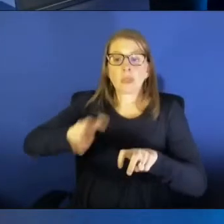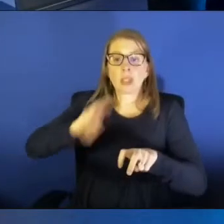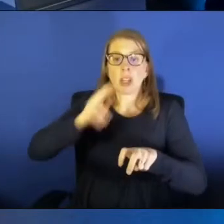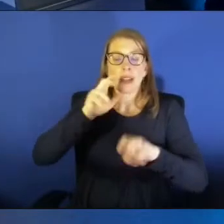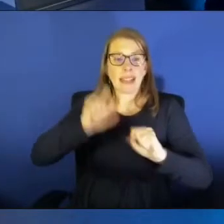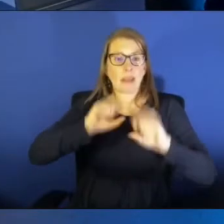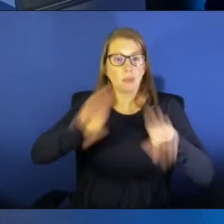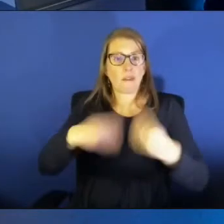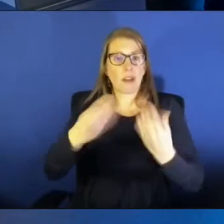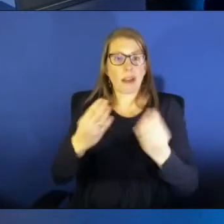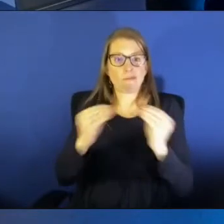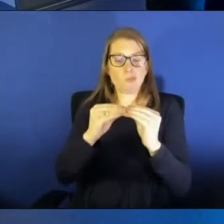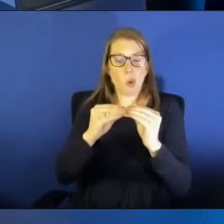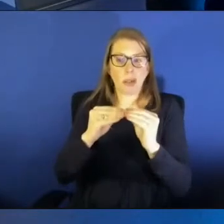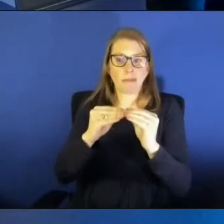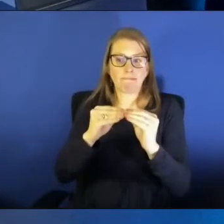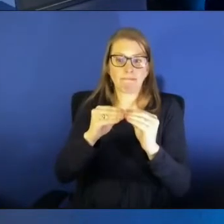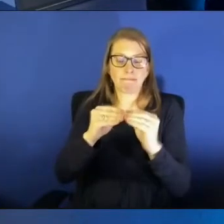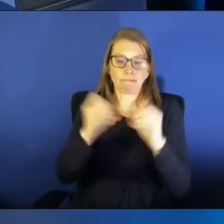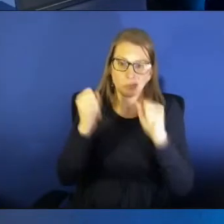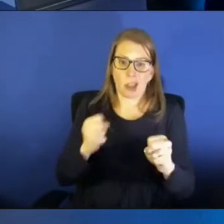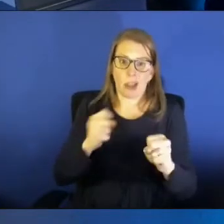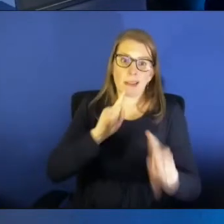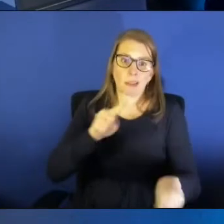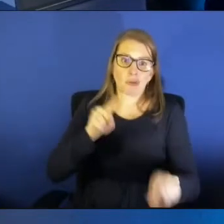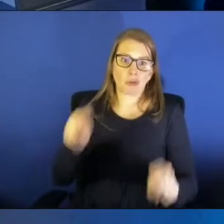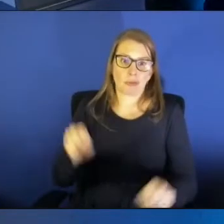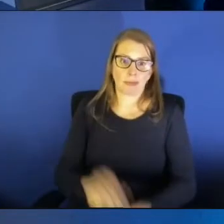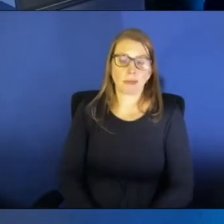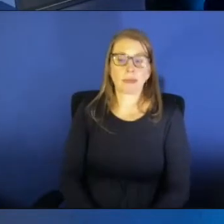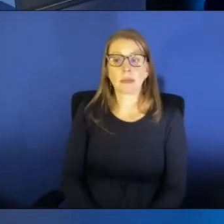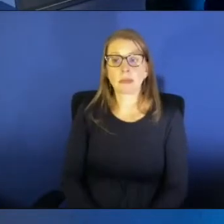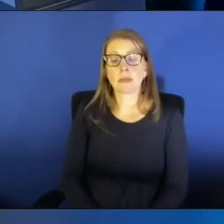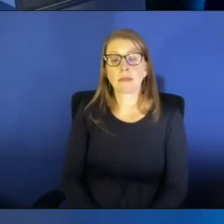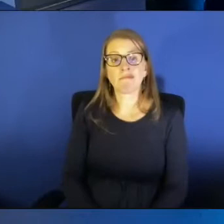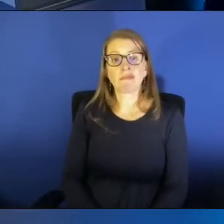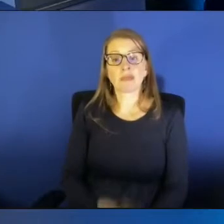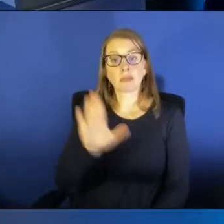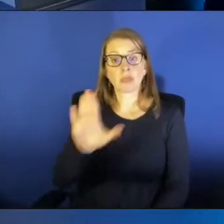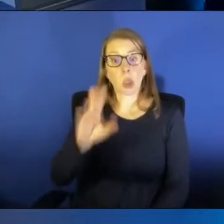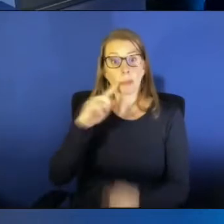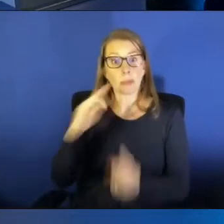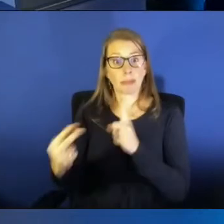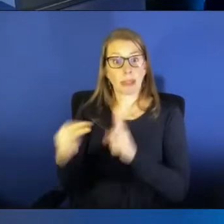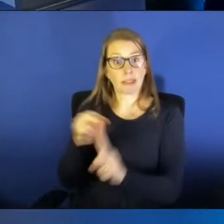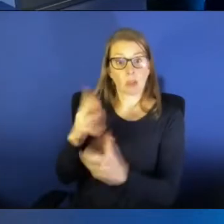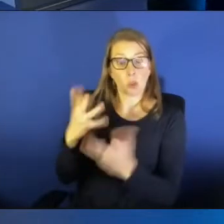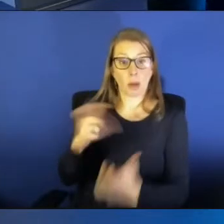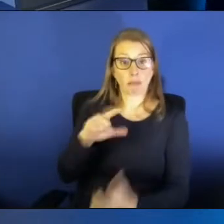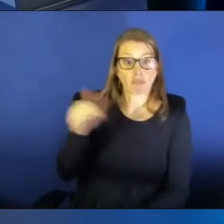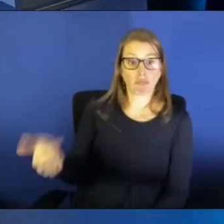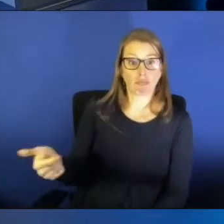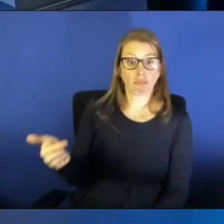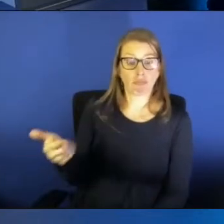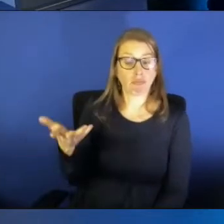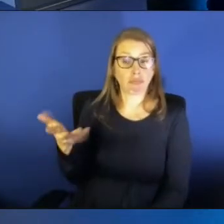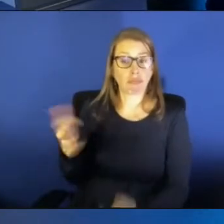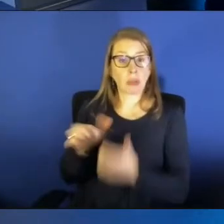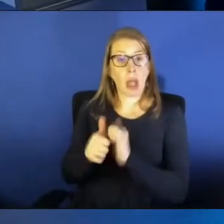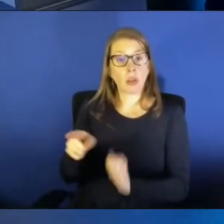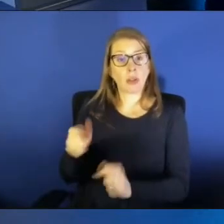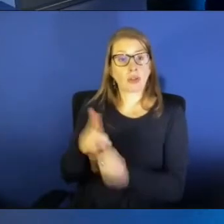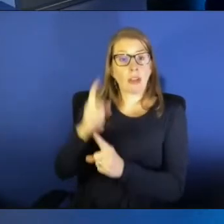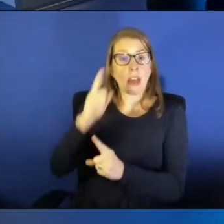your perspective on that trial and how you think that this might